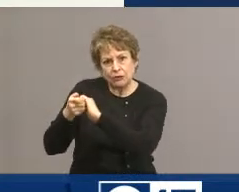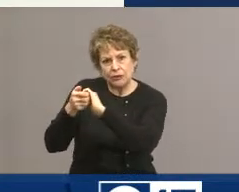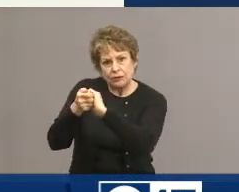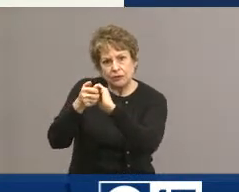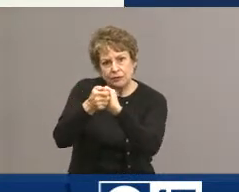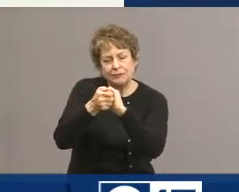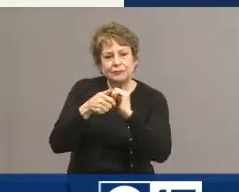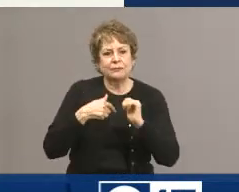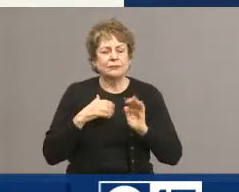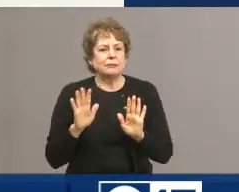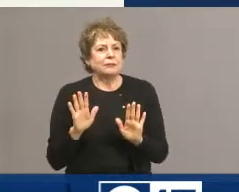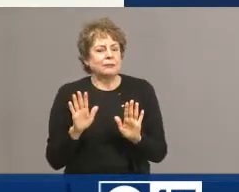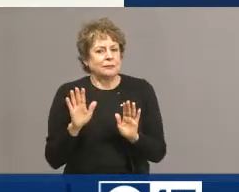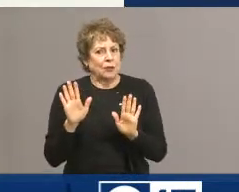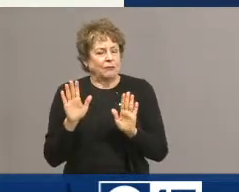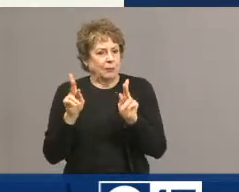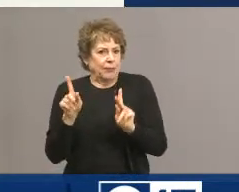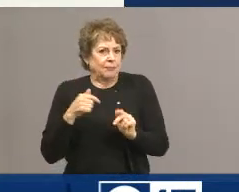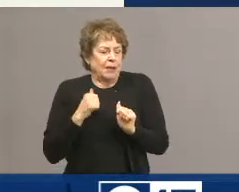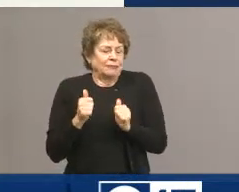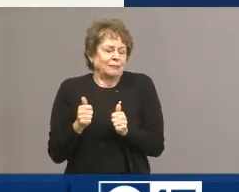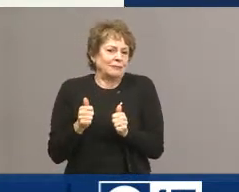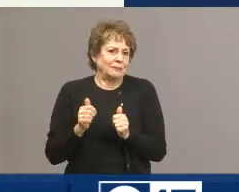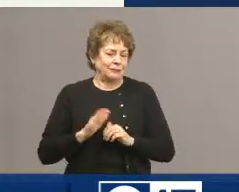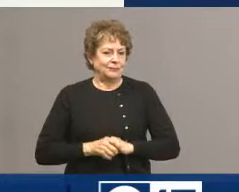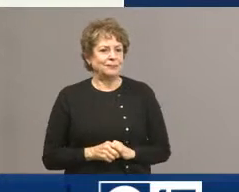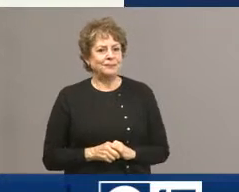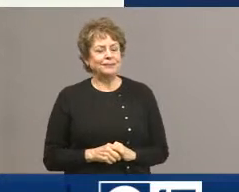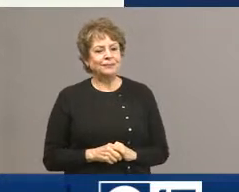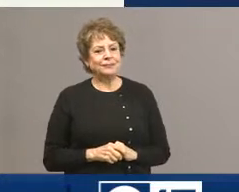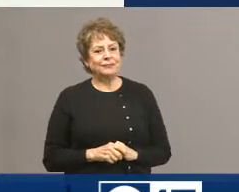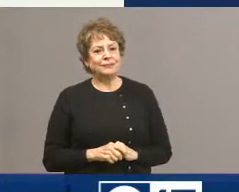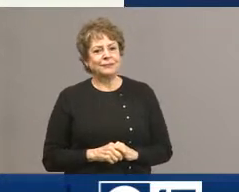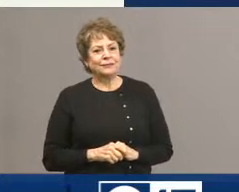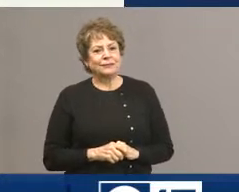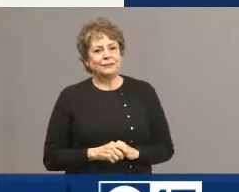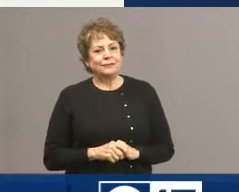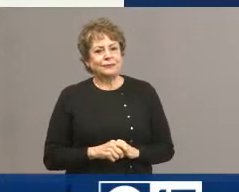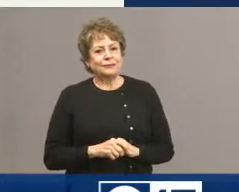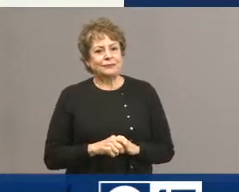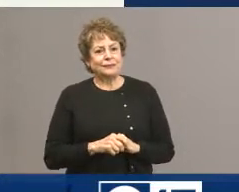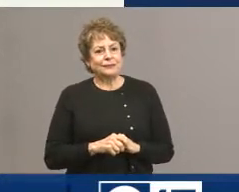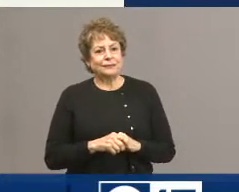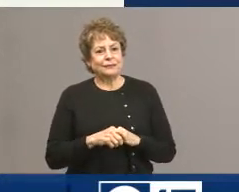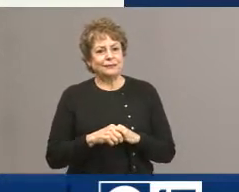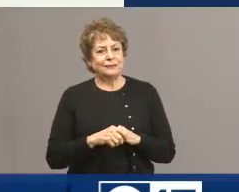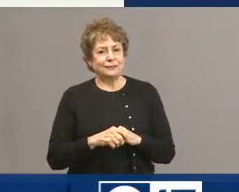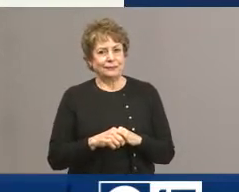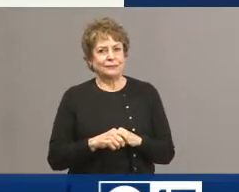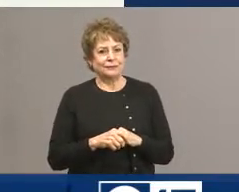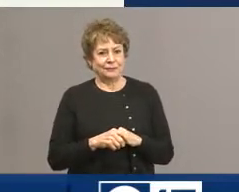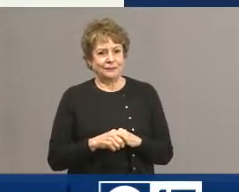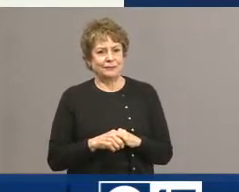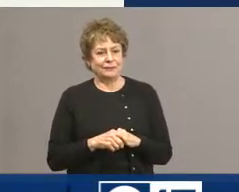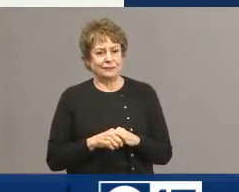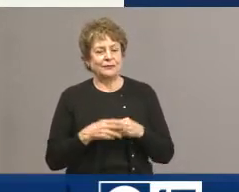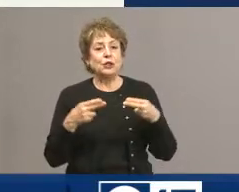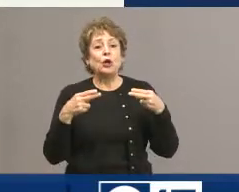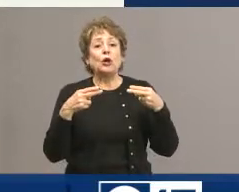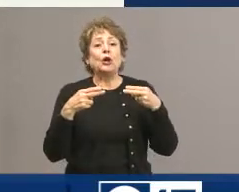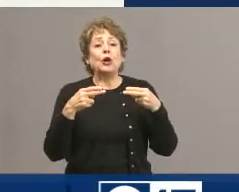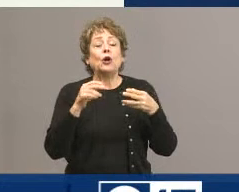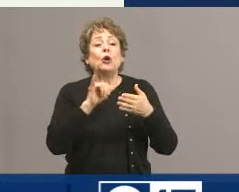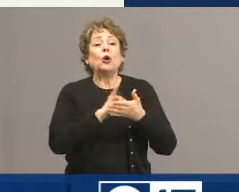This is a graphic from the New York Times. 29 states have seen increases in COVID-19